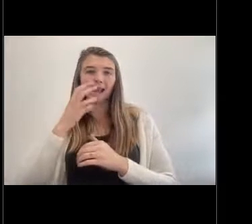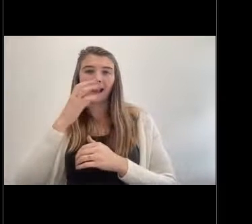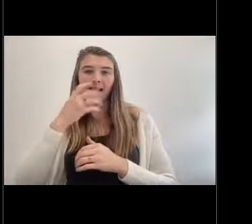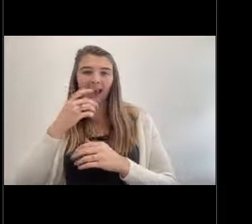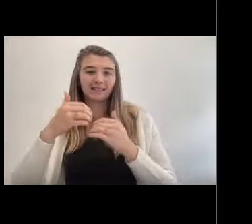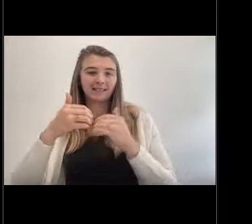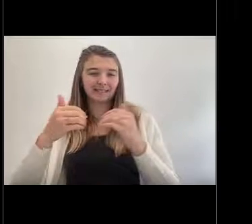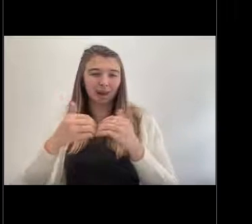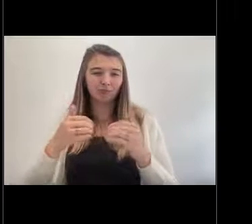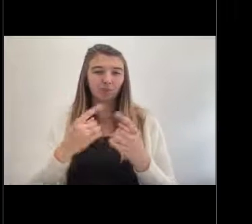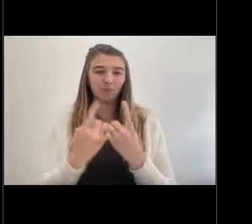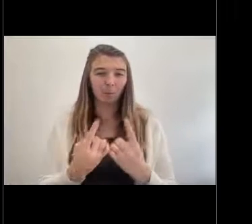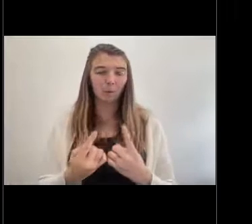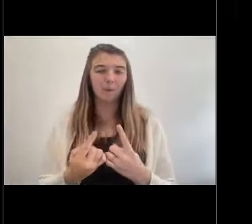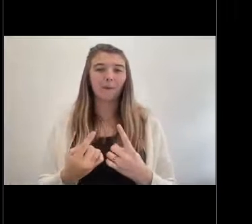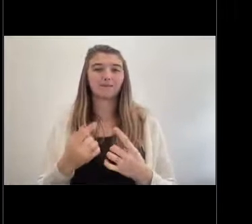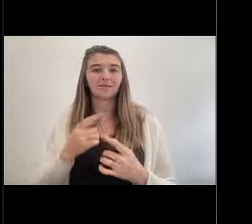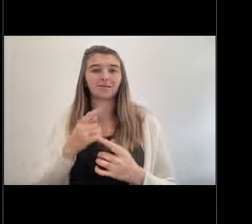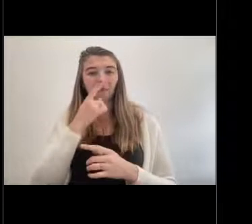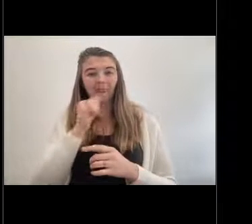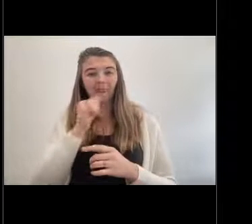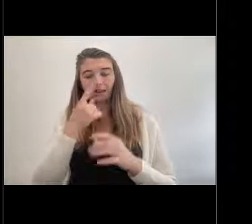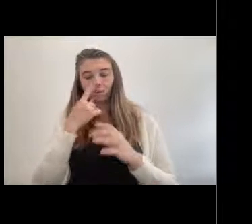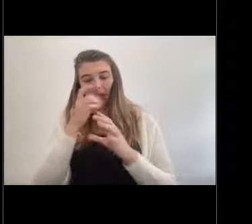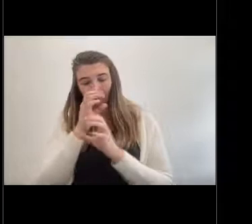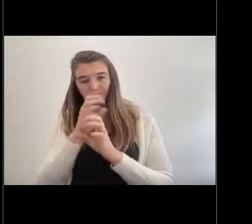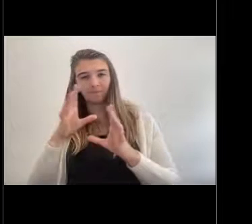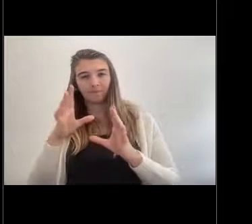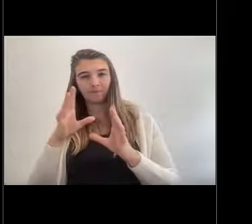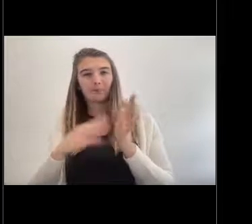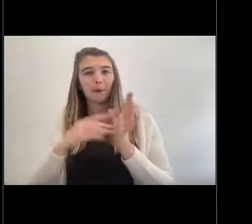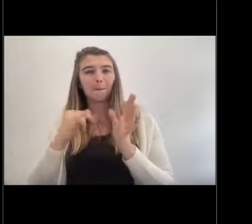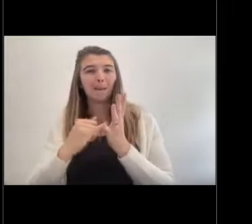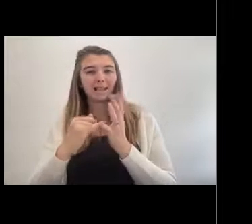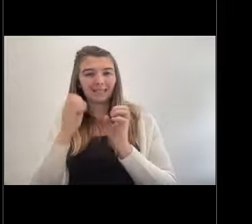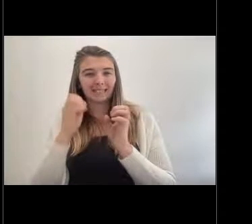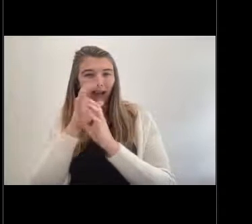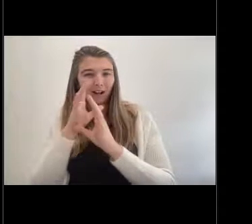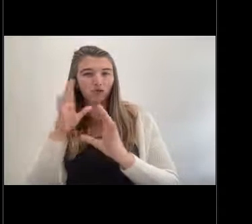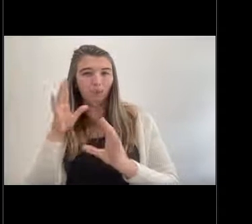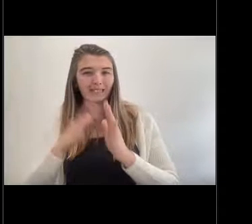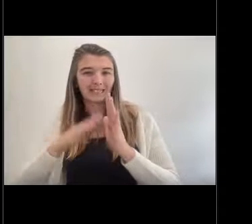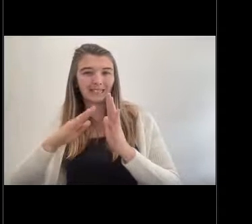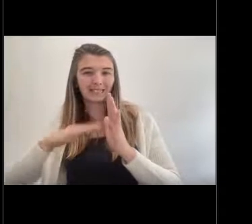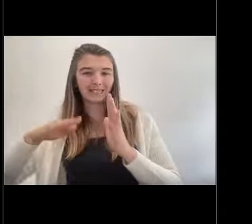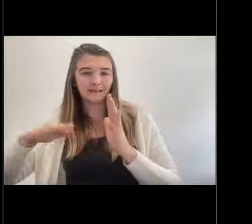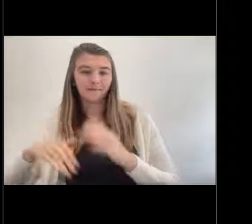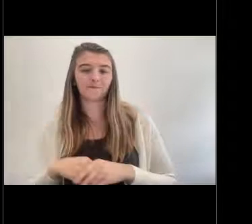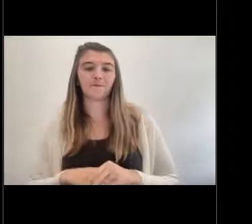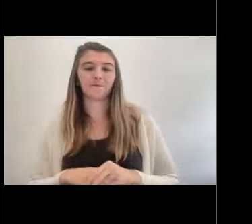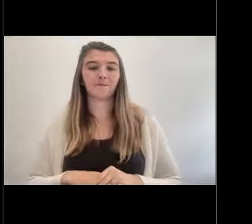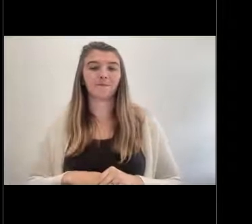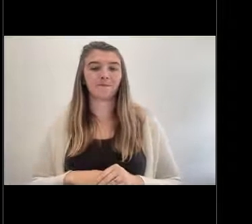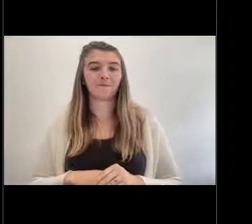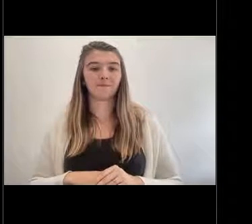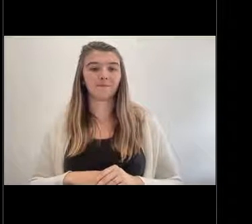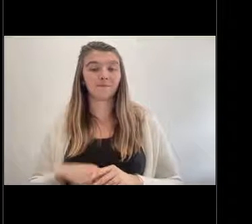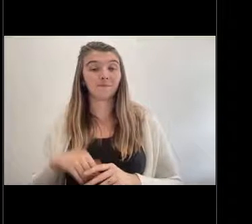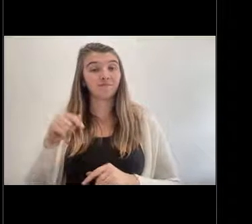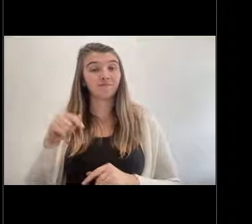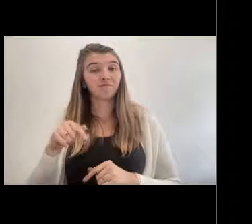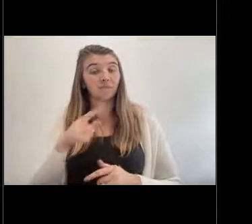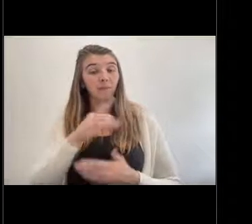mass spectrometry. It's a very sensitive technique, so it also allows you to analyze